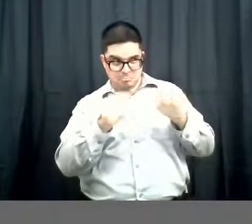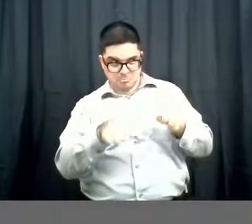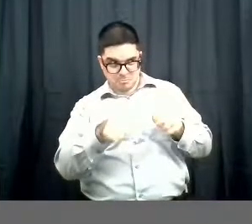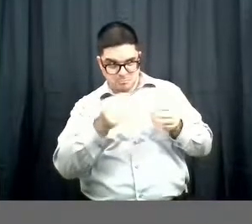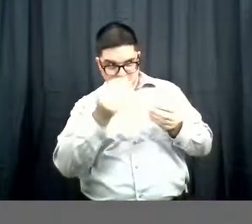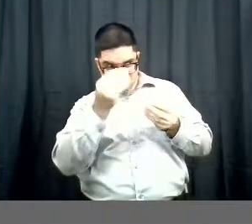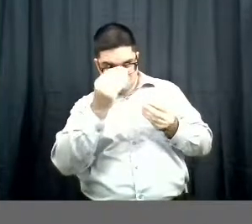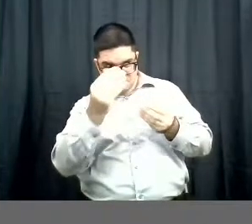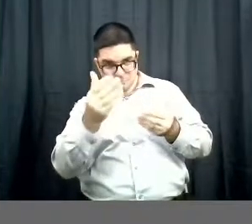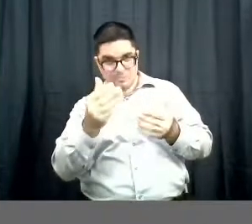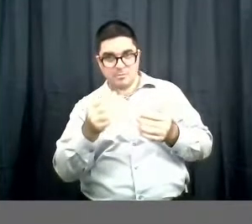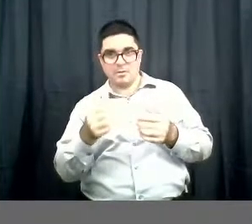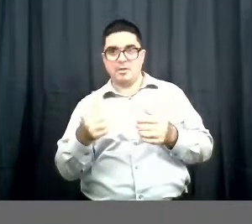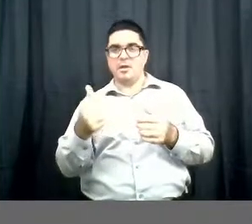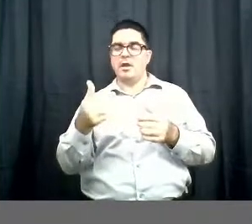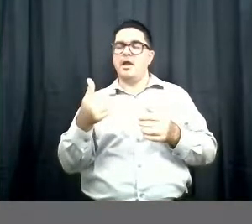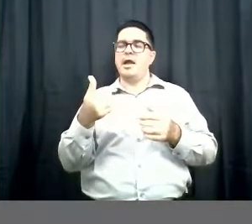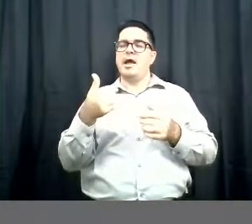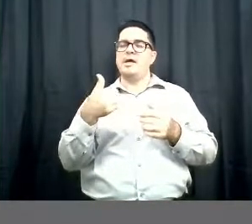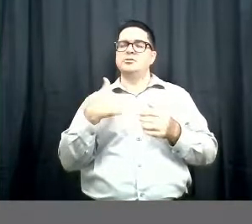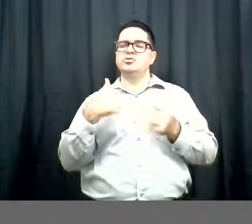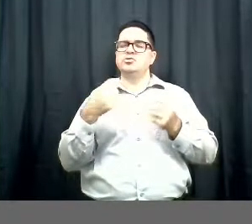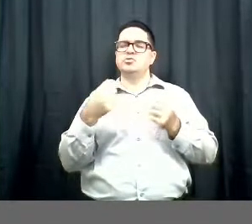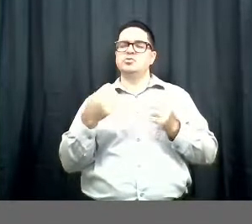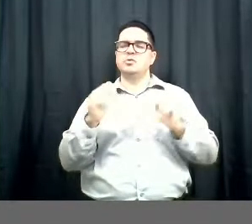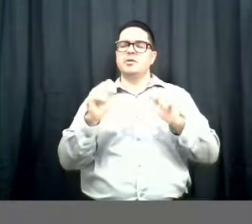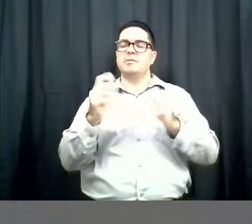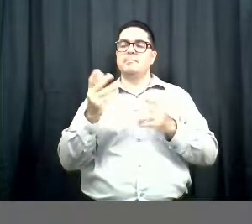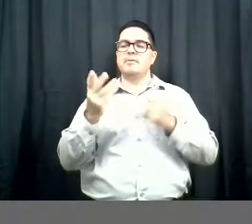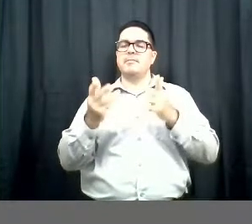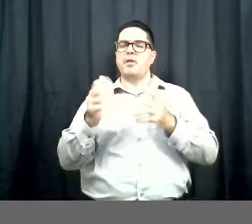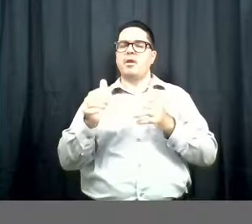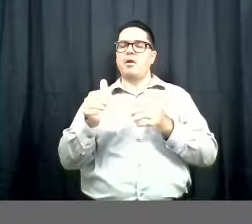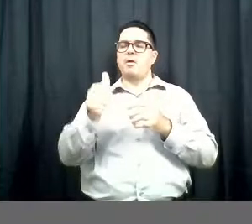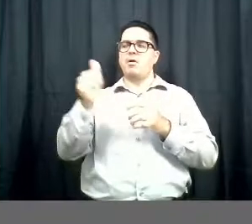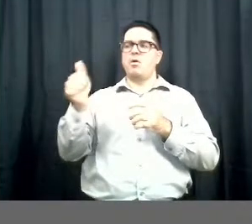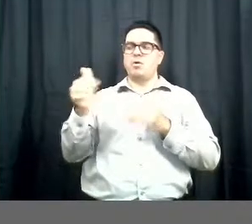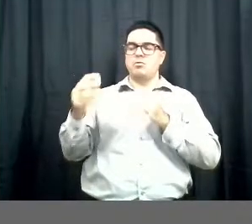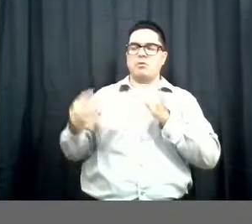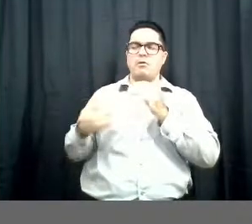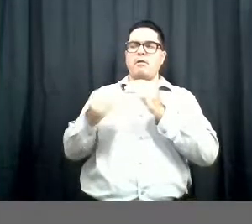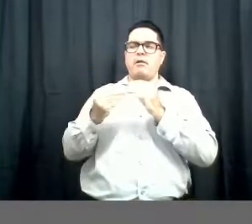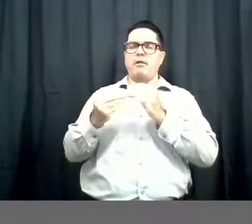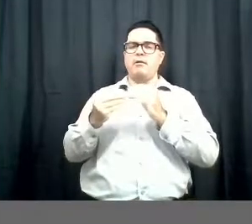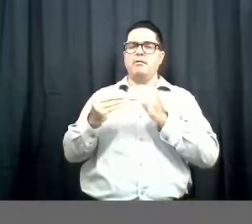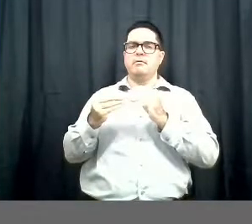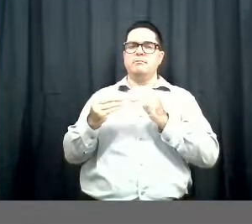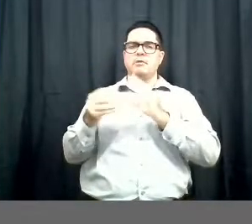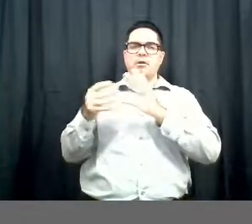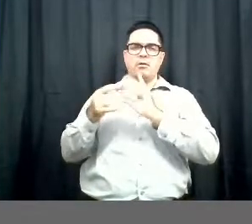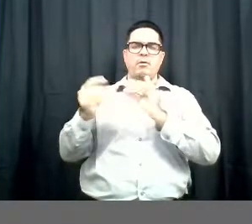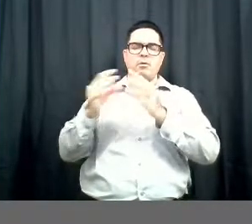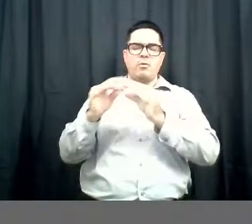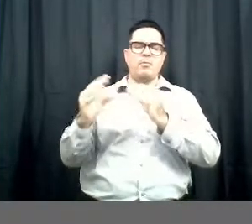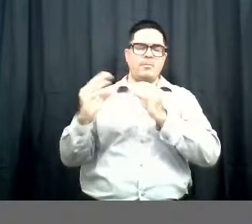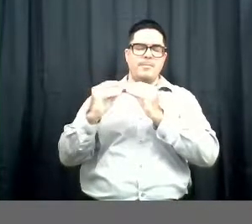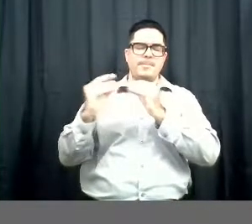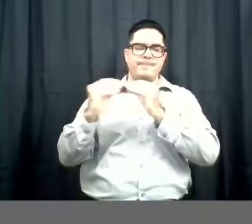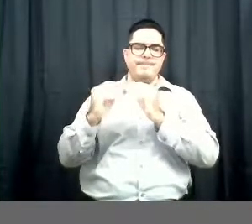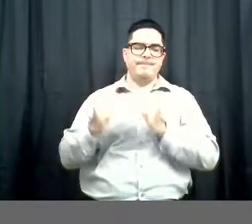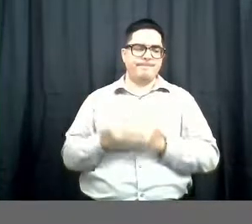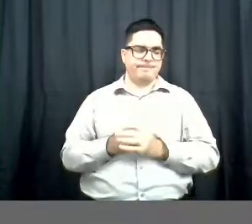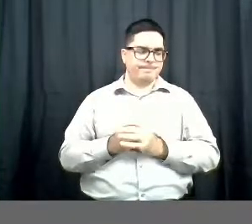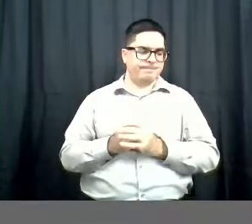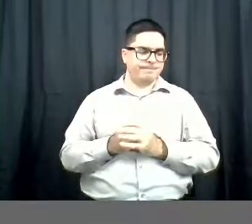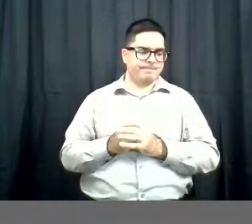I'll try, and then maybe someone else can help add to the answer, maybe a little more substantive in terms of numbers. The